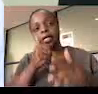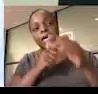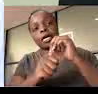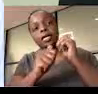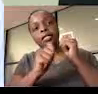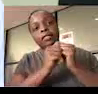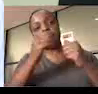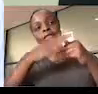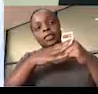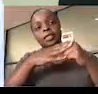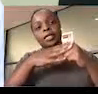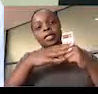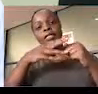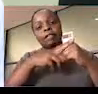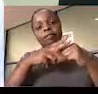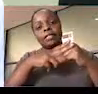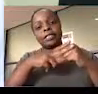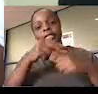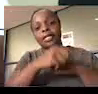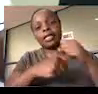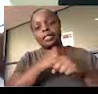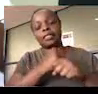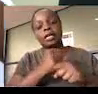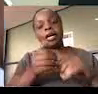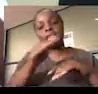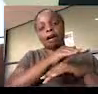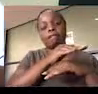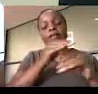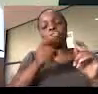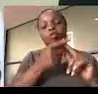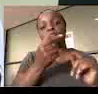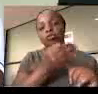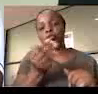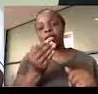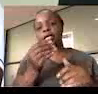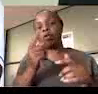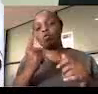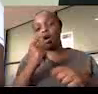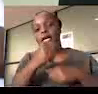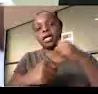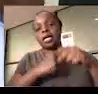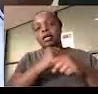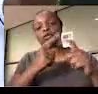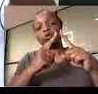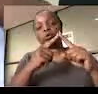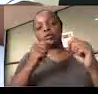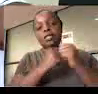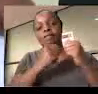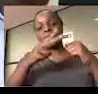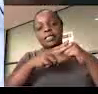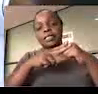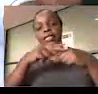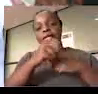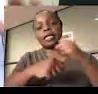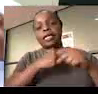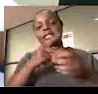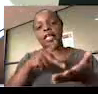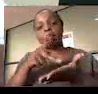who have registered. Wow. Yeah, so it's 200 per month. Wow. Now you hear and you get it right. You